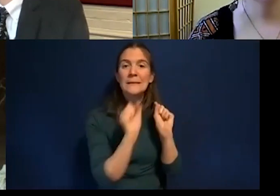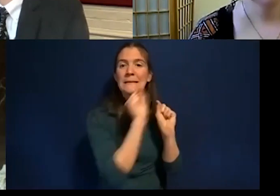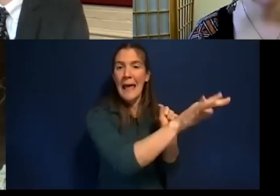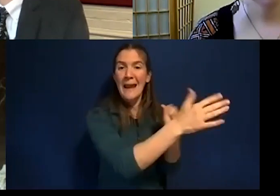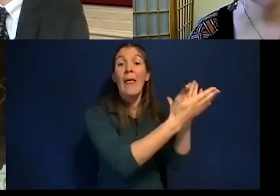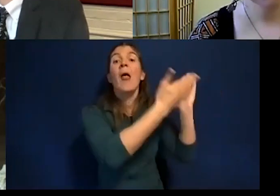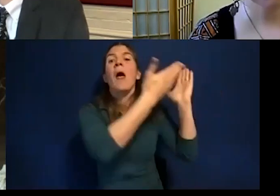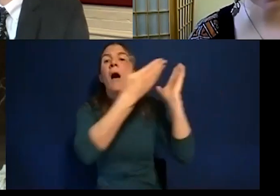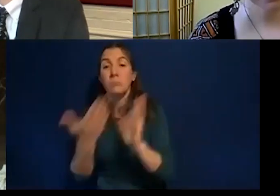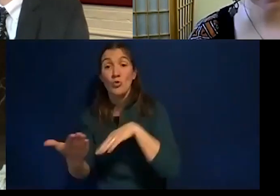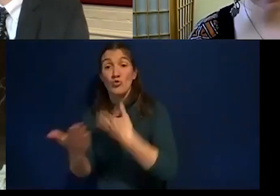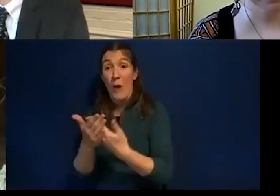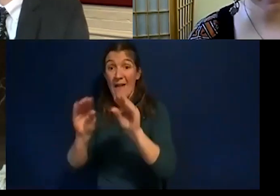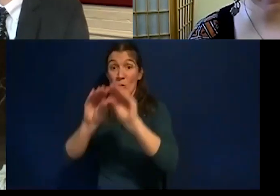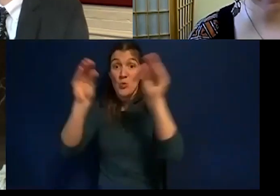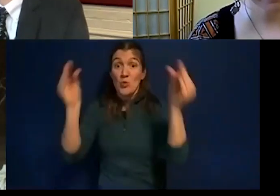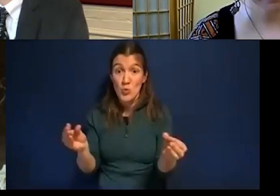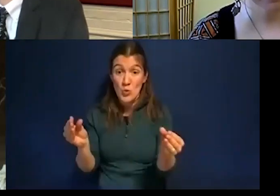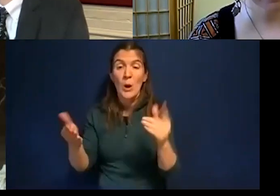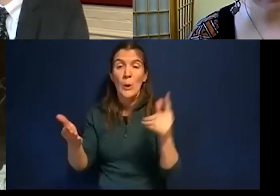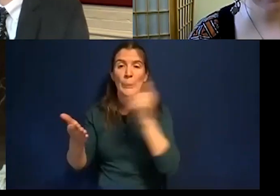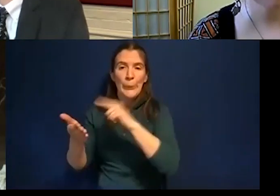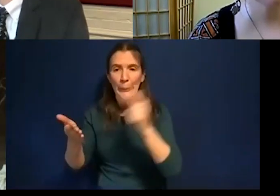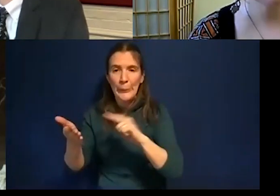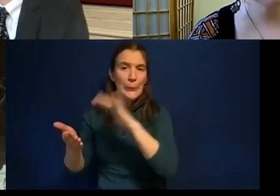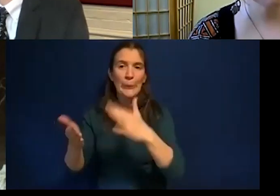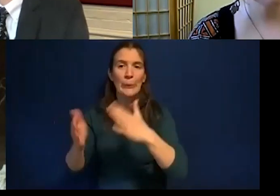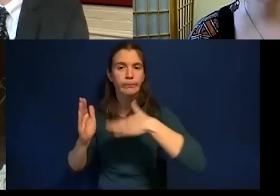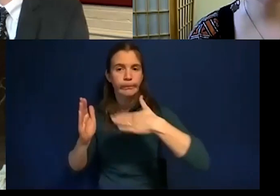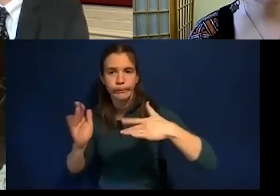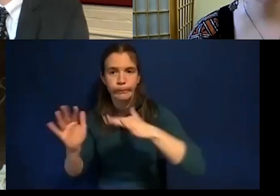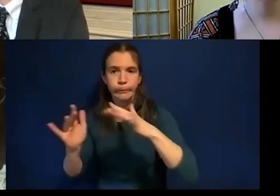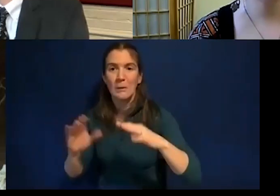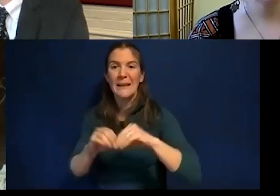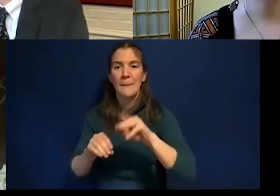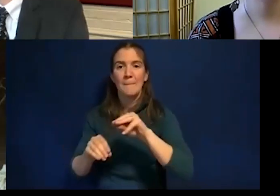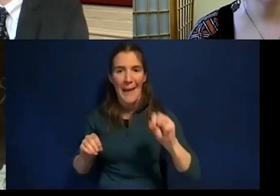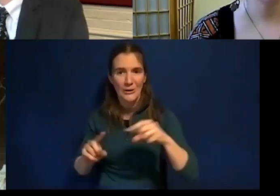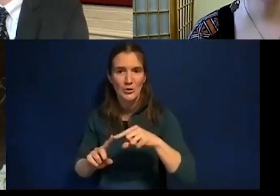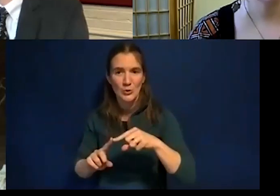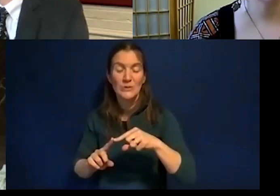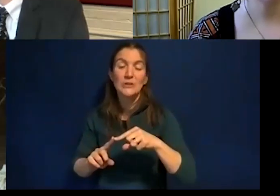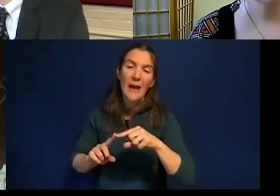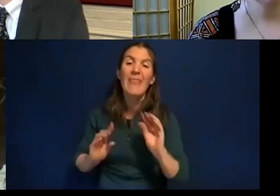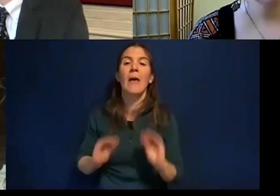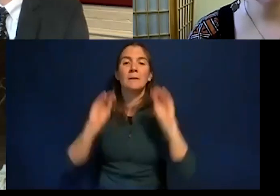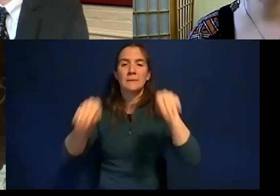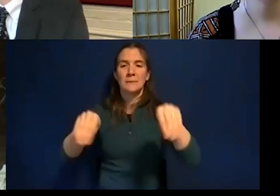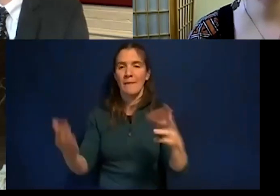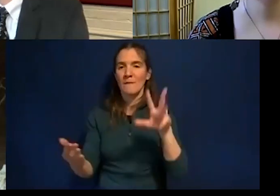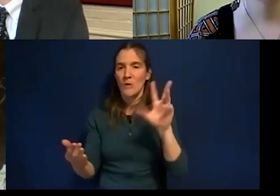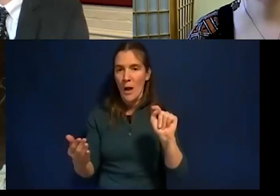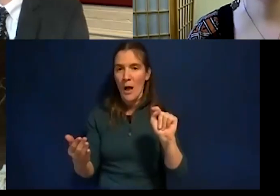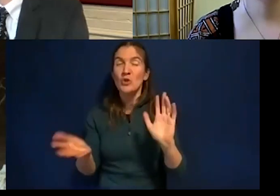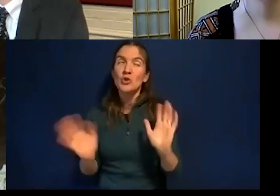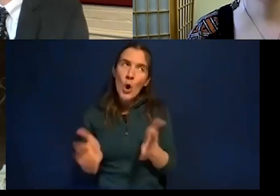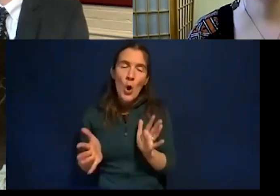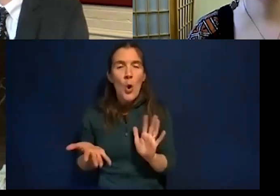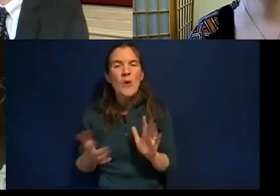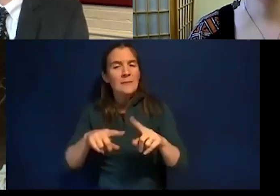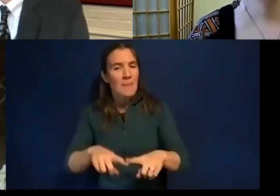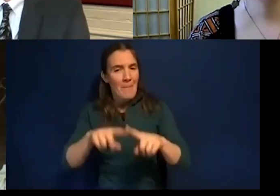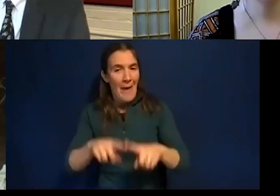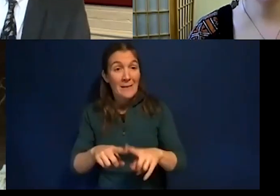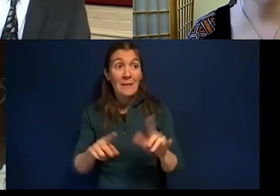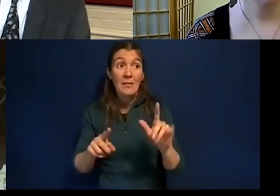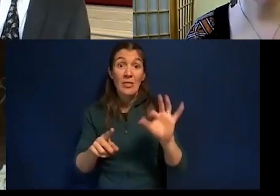have it sandblasted and powder coated down in like Westfield, Massachusetts, and then installed here. So it's conceivable that that